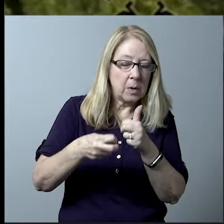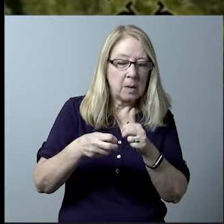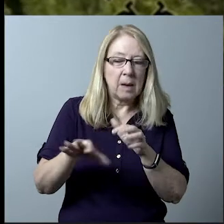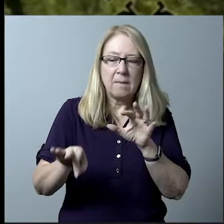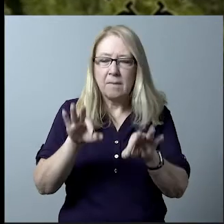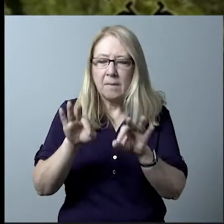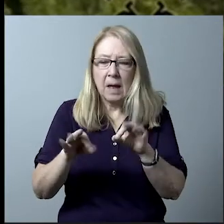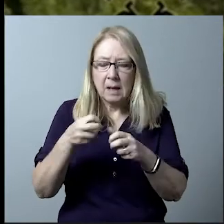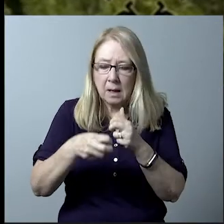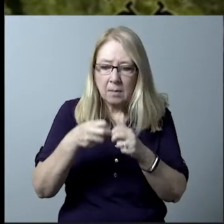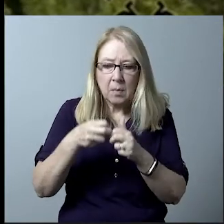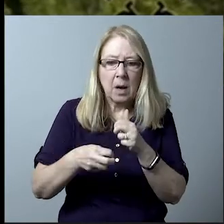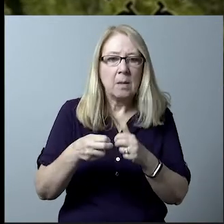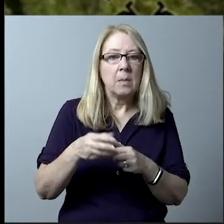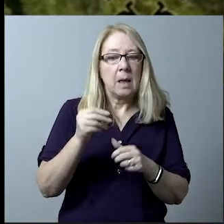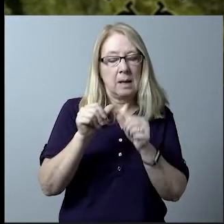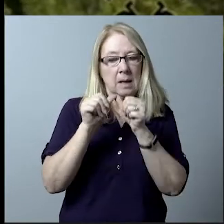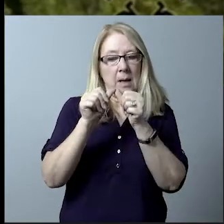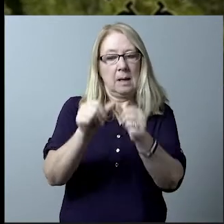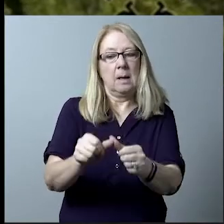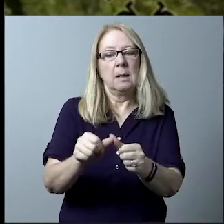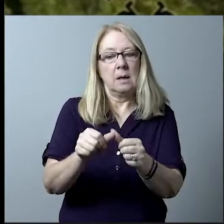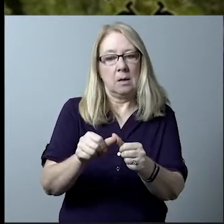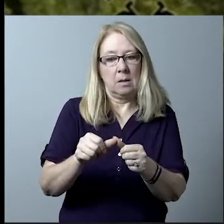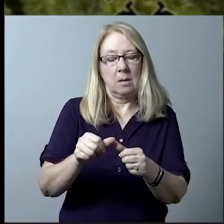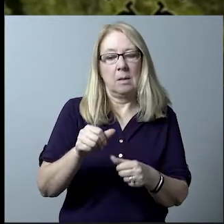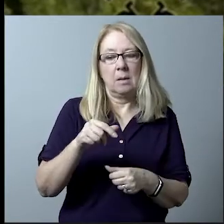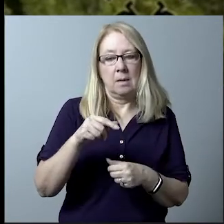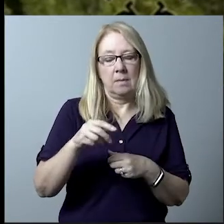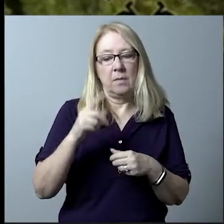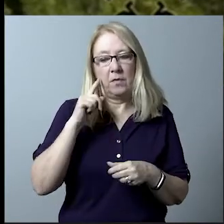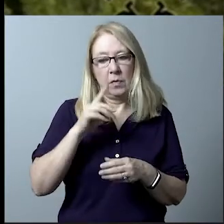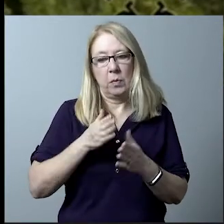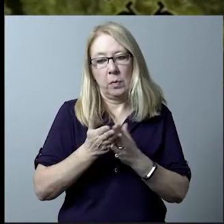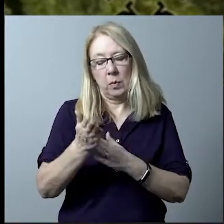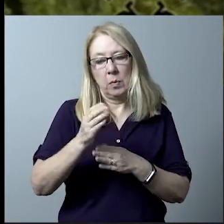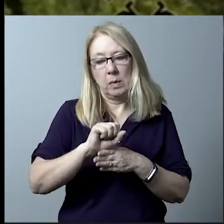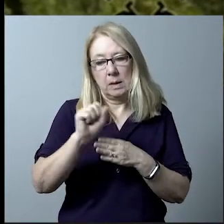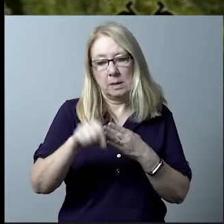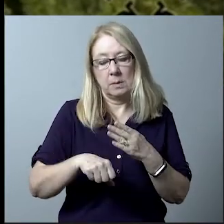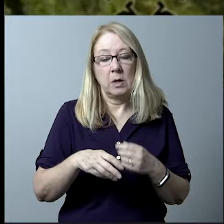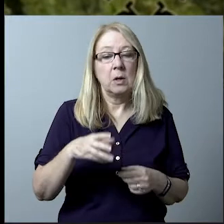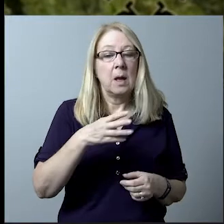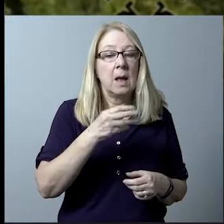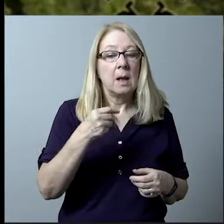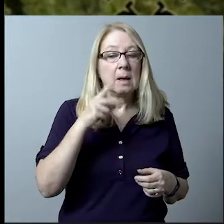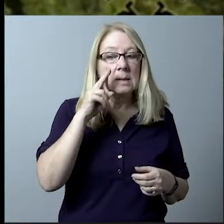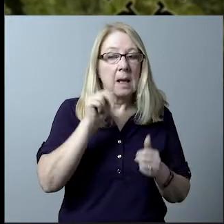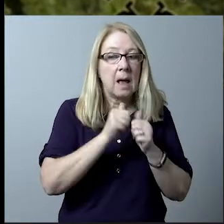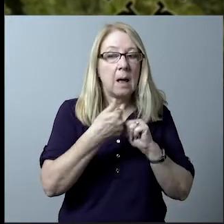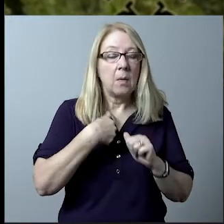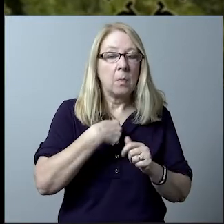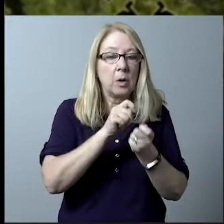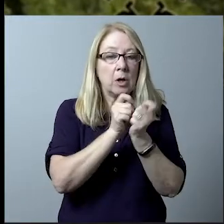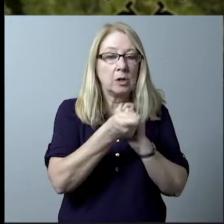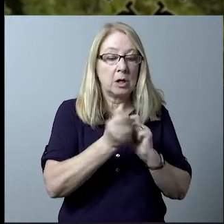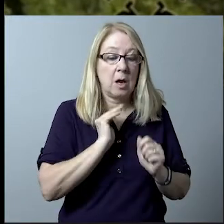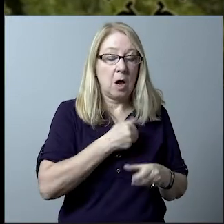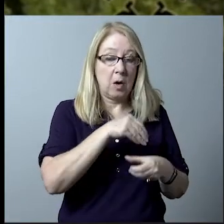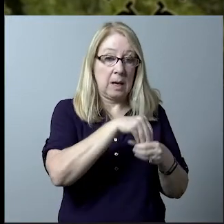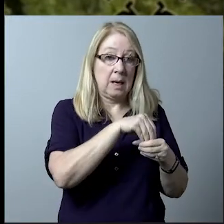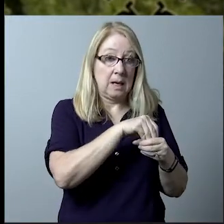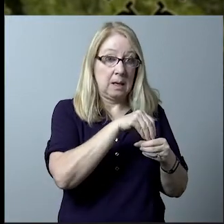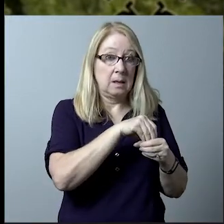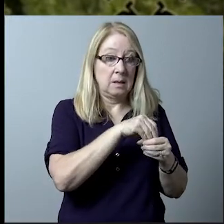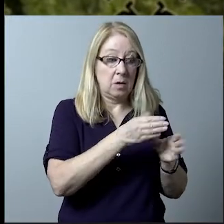solve problems, finding them, and continuing on throughout the year from there. And so first I'll talk a little bit about how we're changing